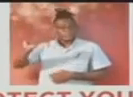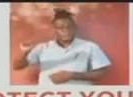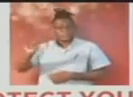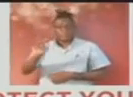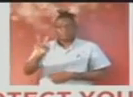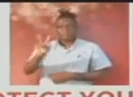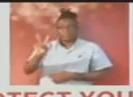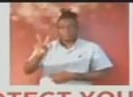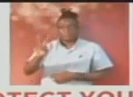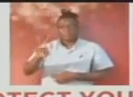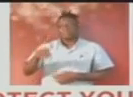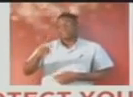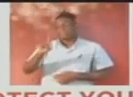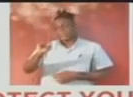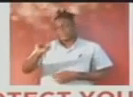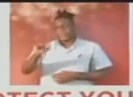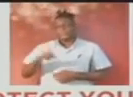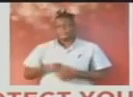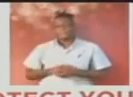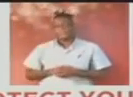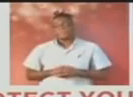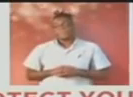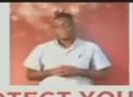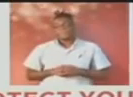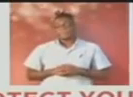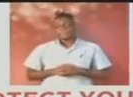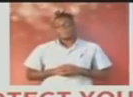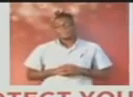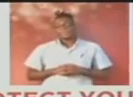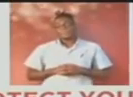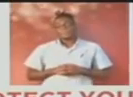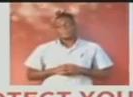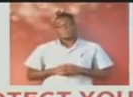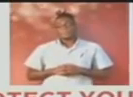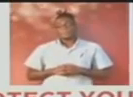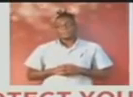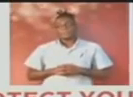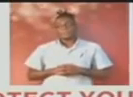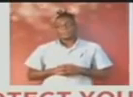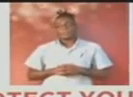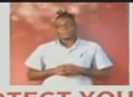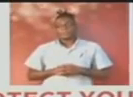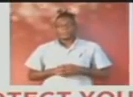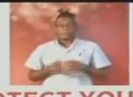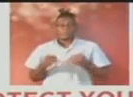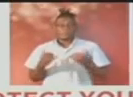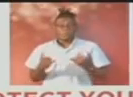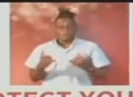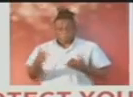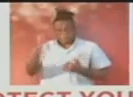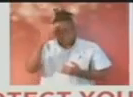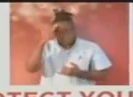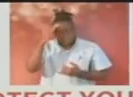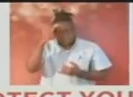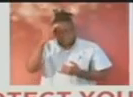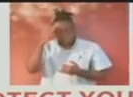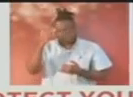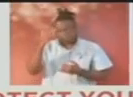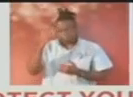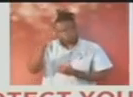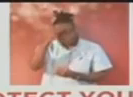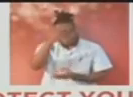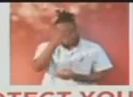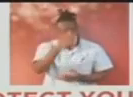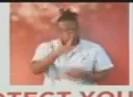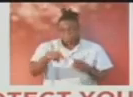we've been keeping you up to date and abreast and on track with the occupancy levels, we would like to